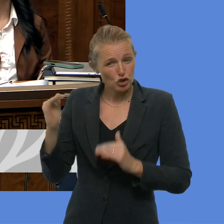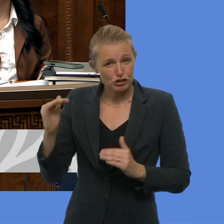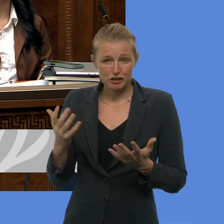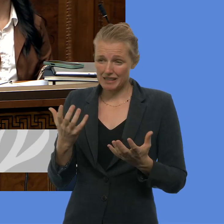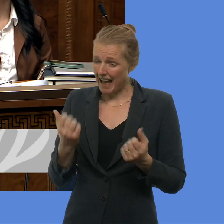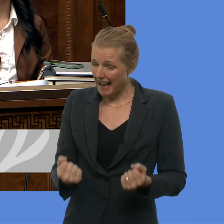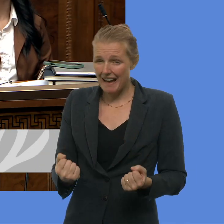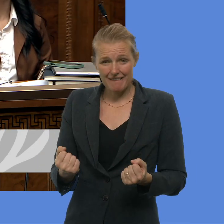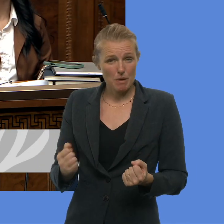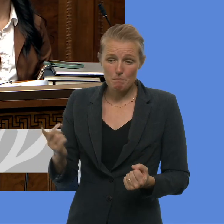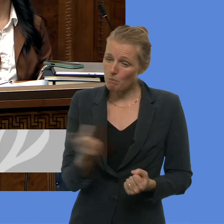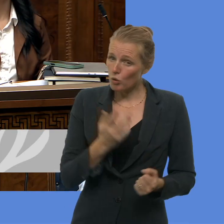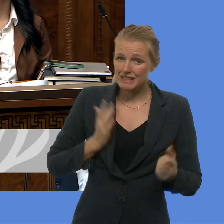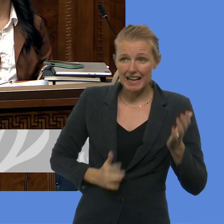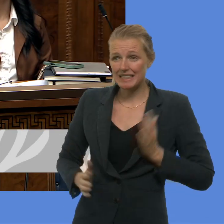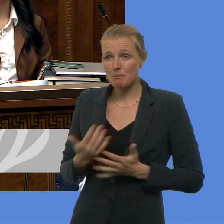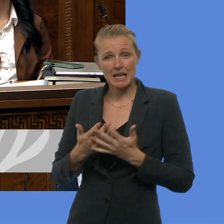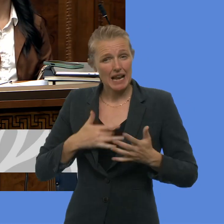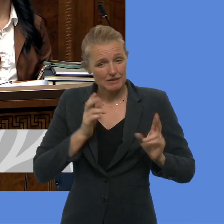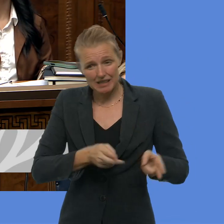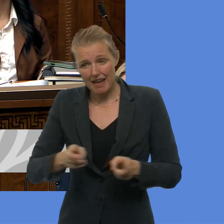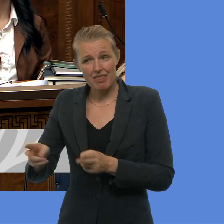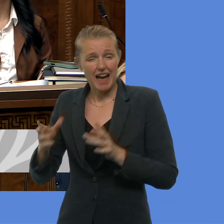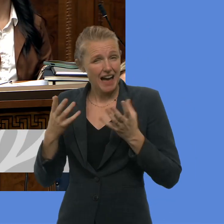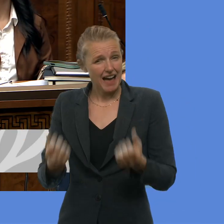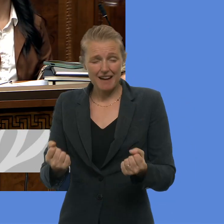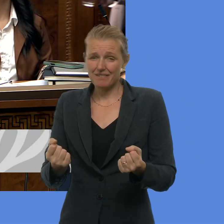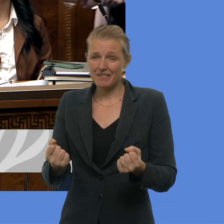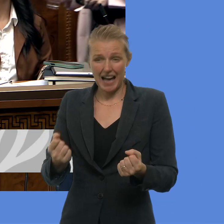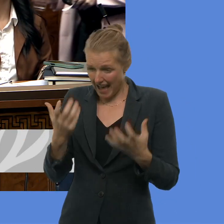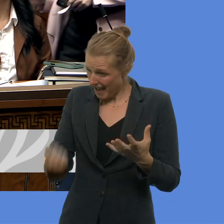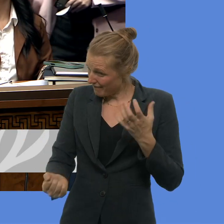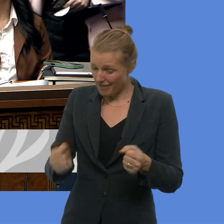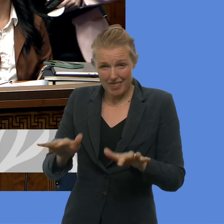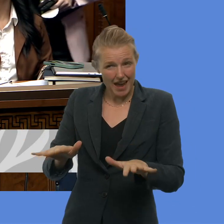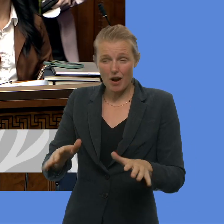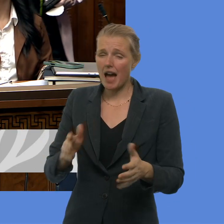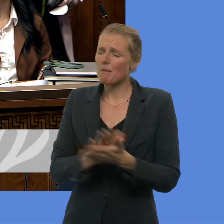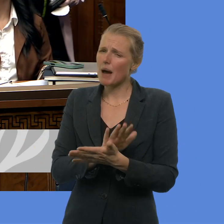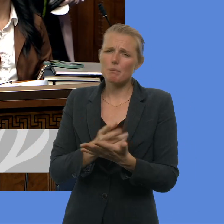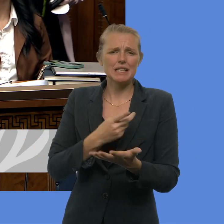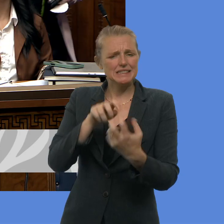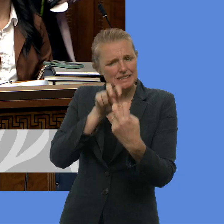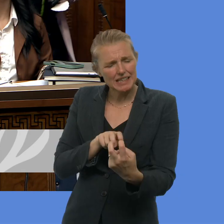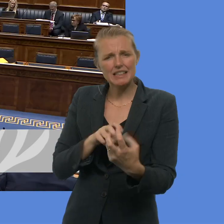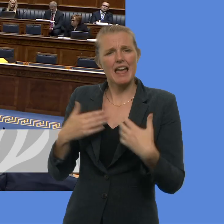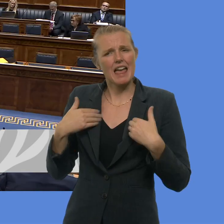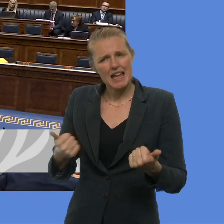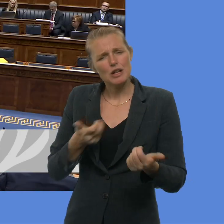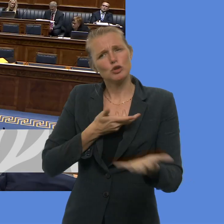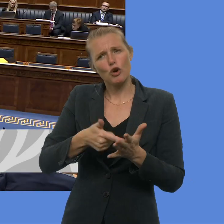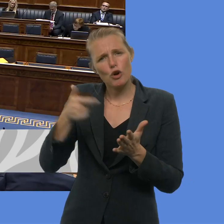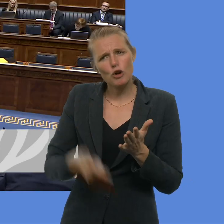all sides. Many lives have been trespassed. Let's try and find a way to heal. I am more than happy to sit down with you and discuss that even further. Mrs.